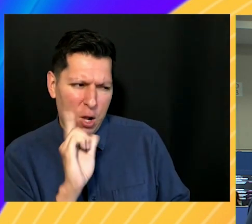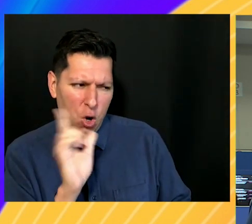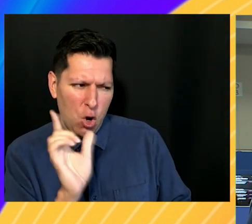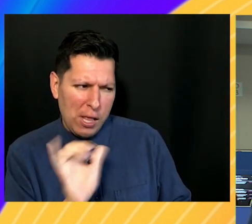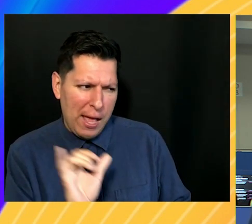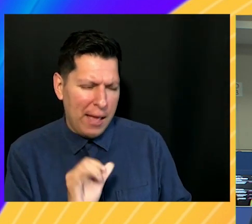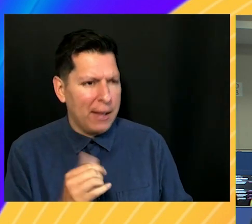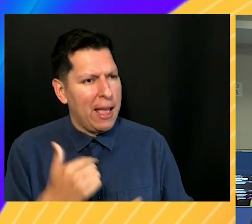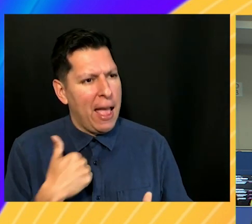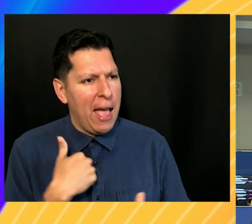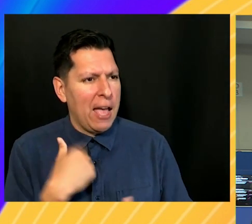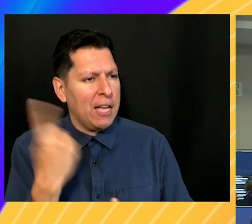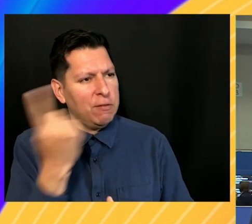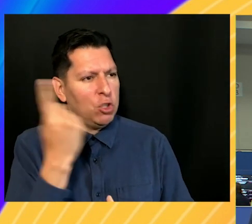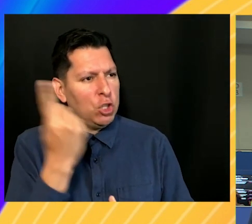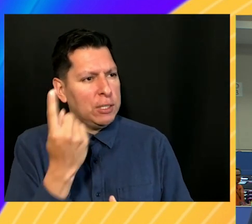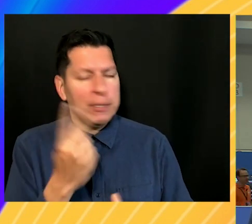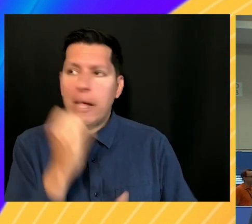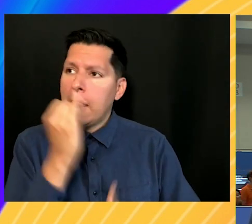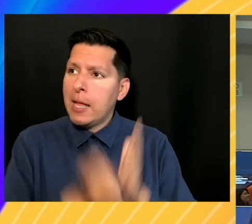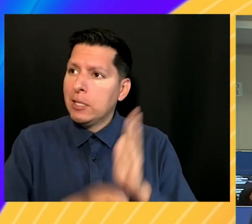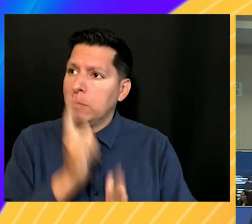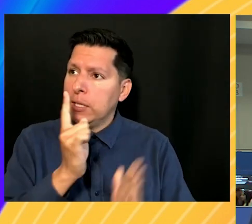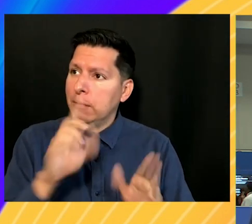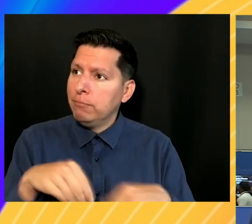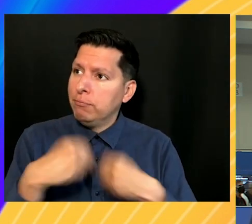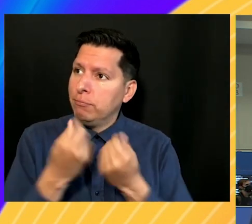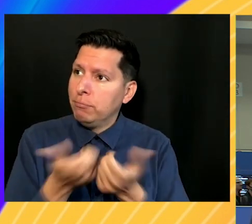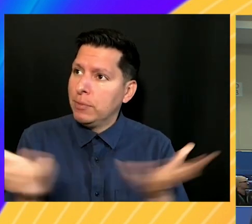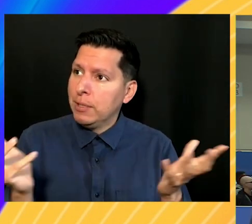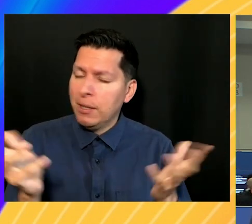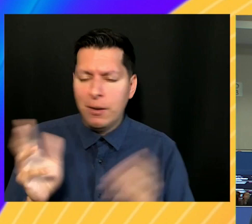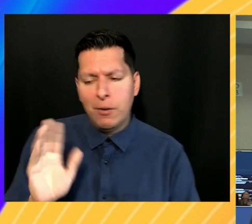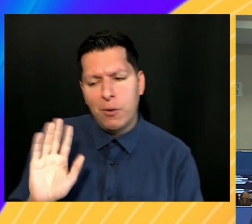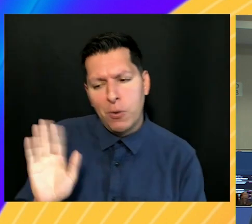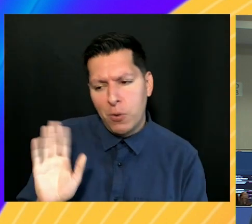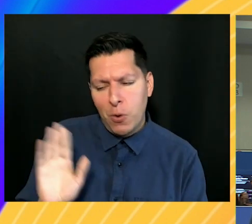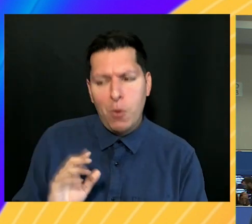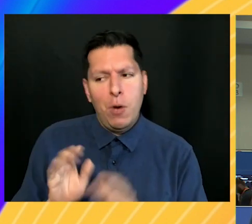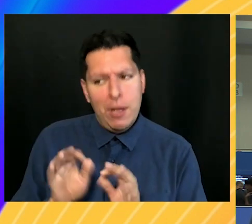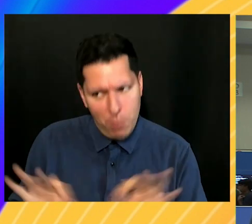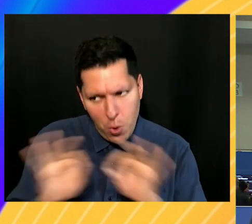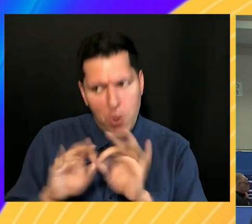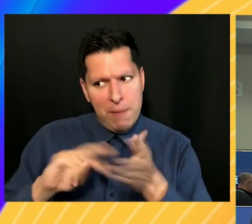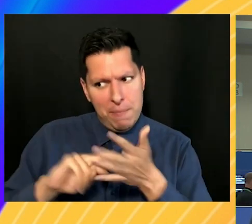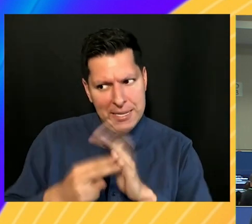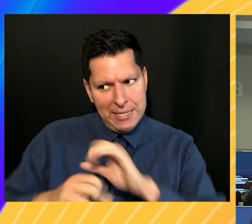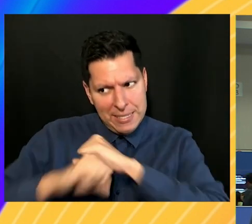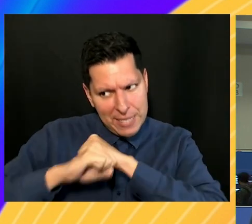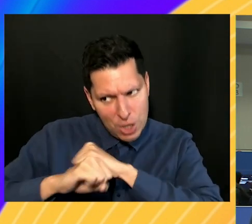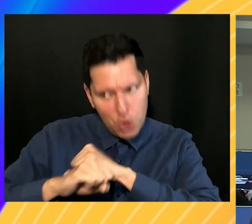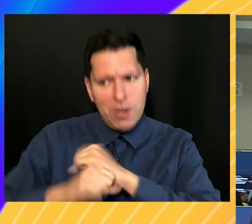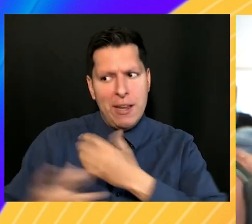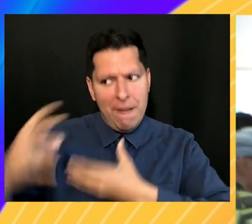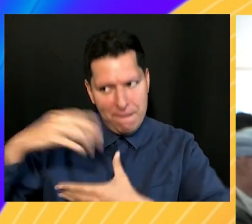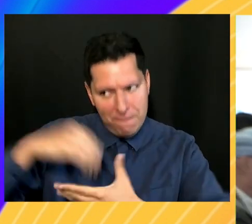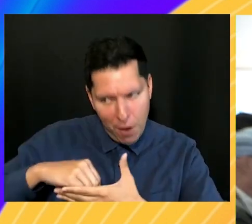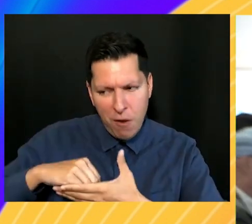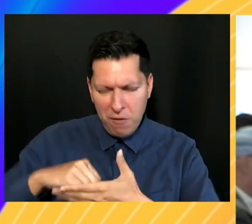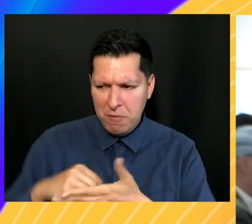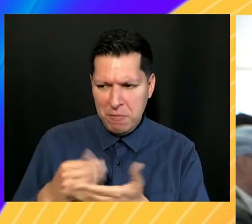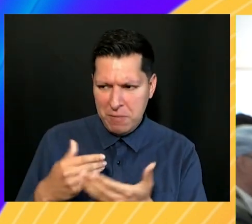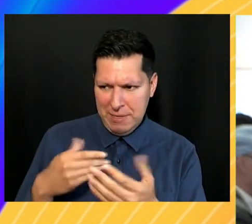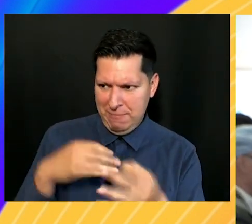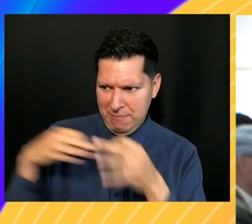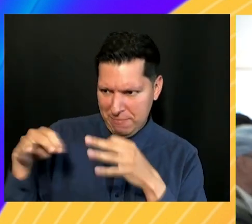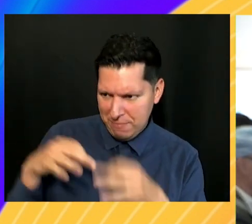lying around. Yeah, exactly. So security is a big aspect of it. And so, yeah, I'll let Erin talk about, what we